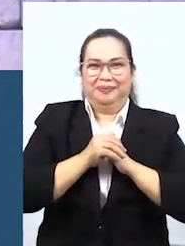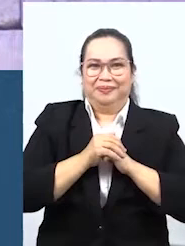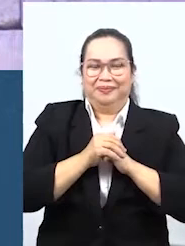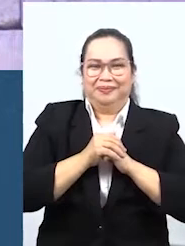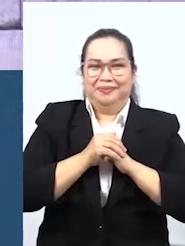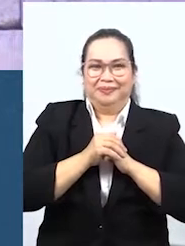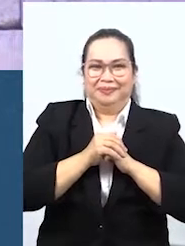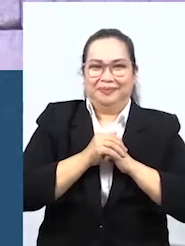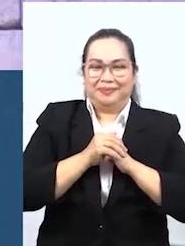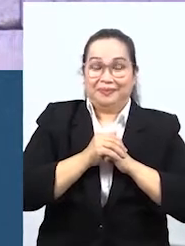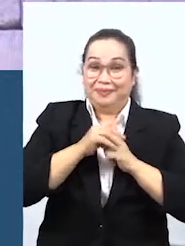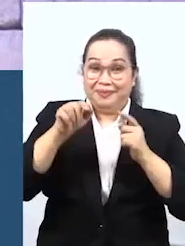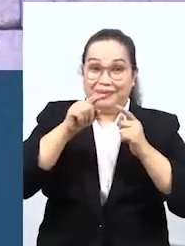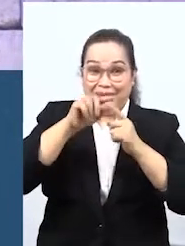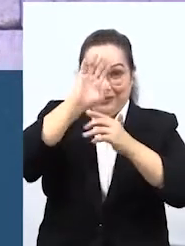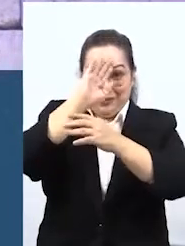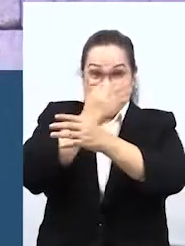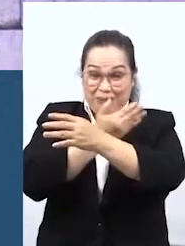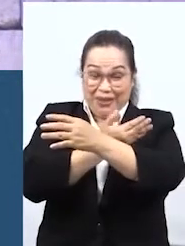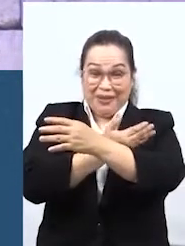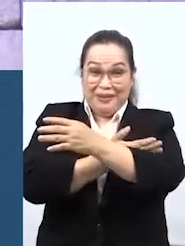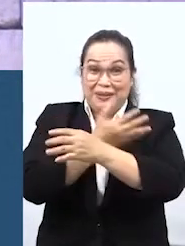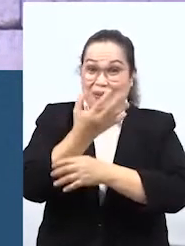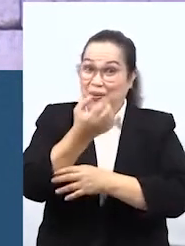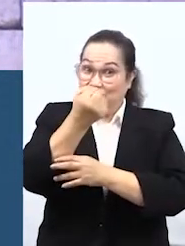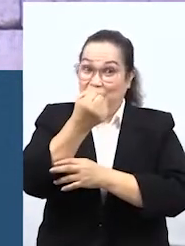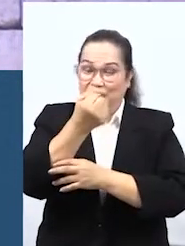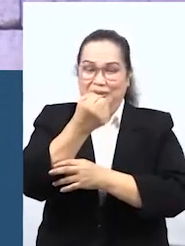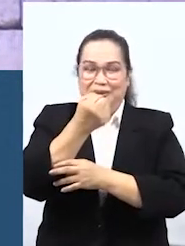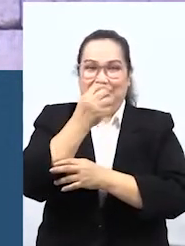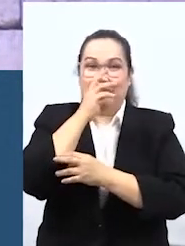children when my son was 4 years